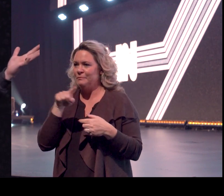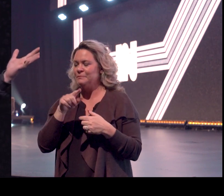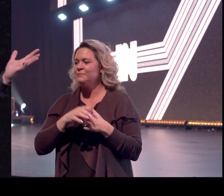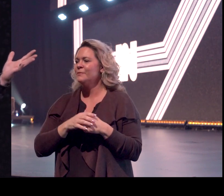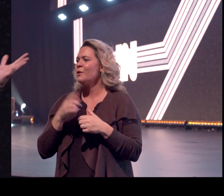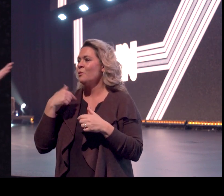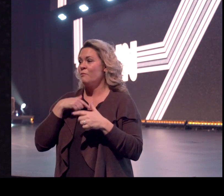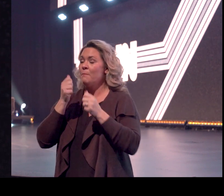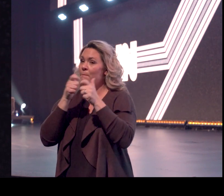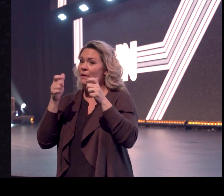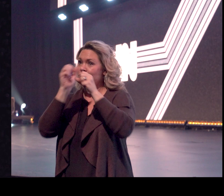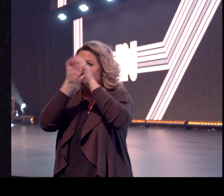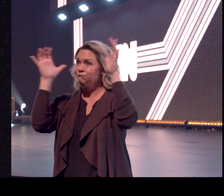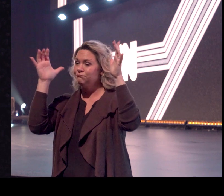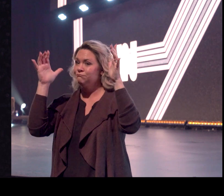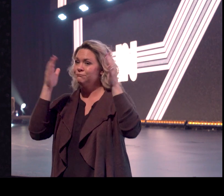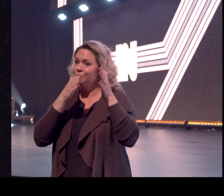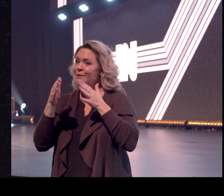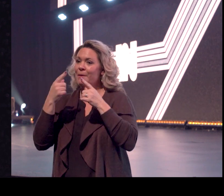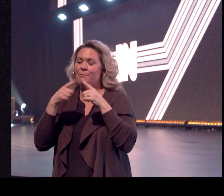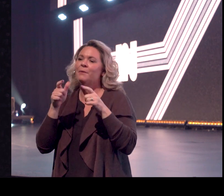vision, but we have a big God.